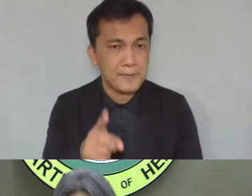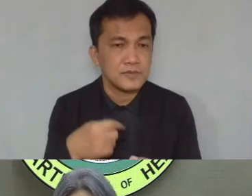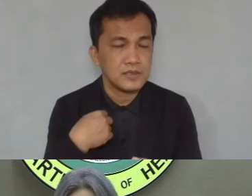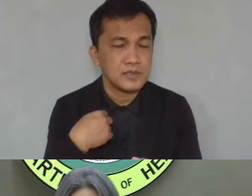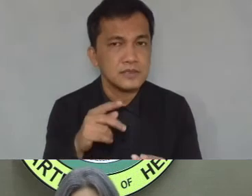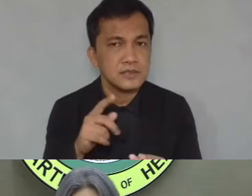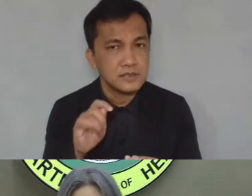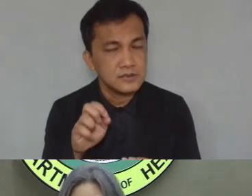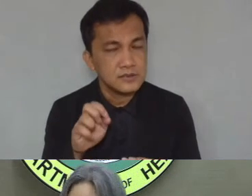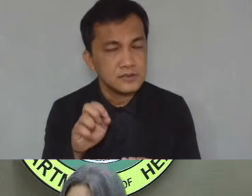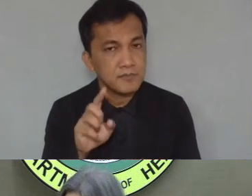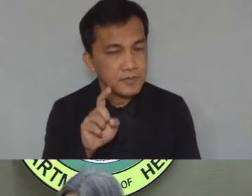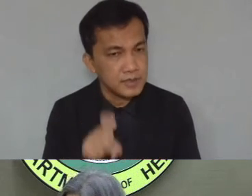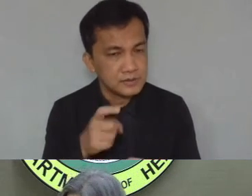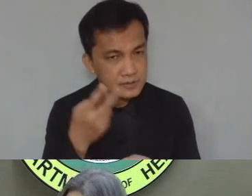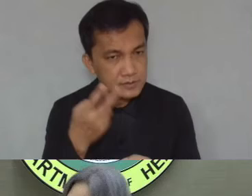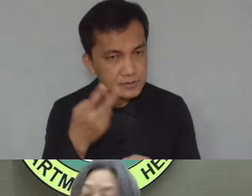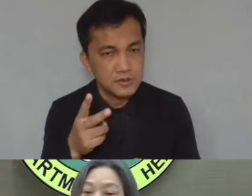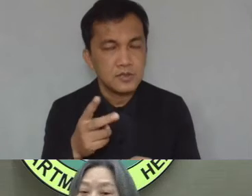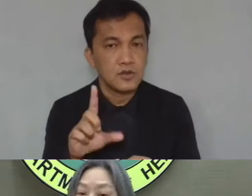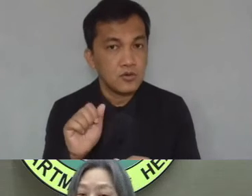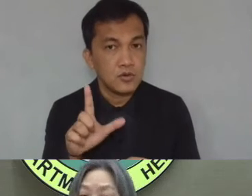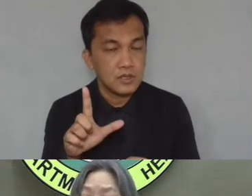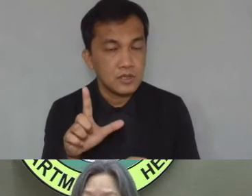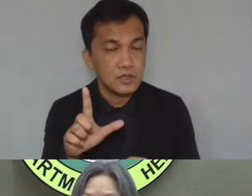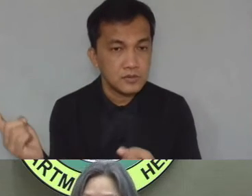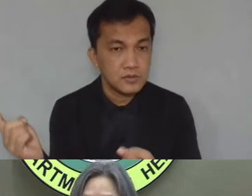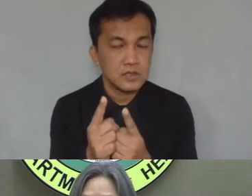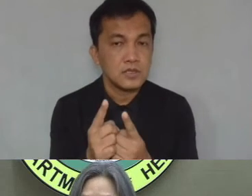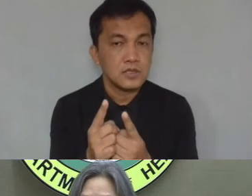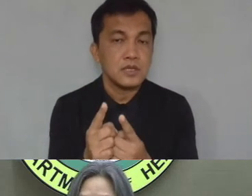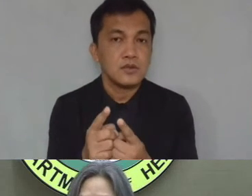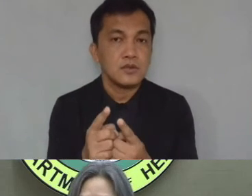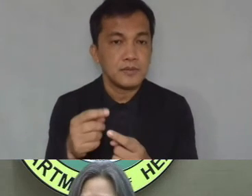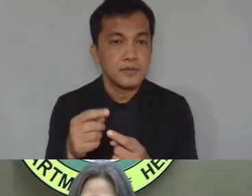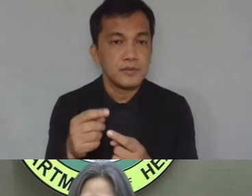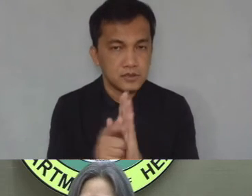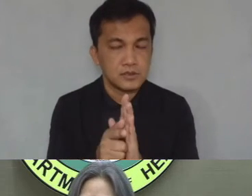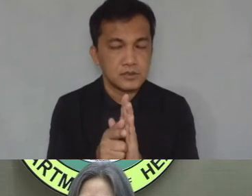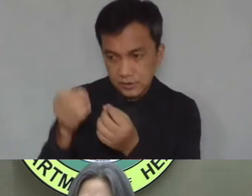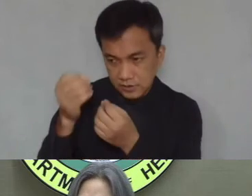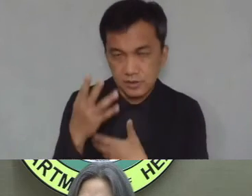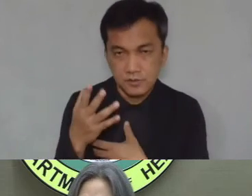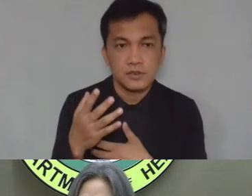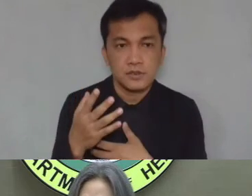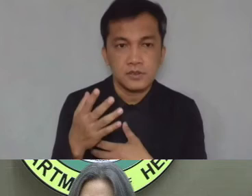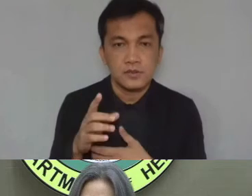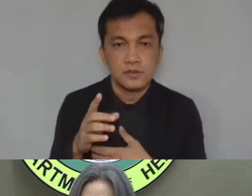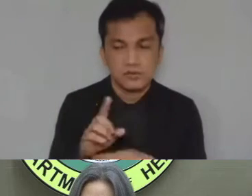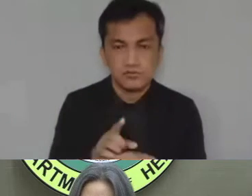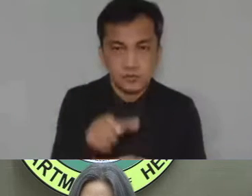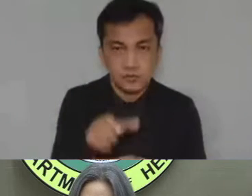for telepresenters who can actually serve as our hands to palpate, for example, and then can tell me some of the